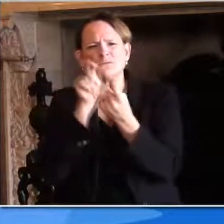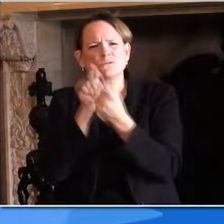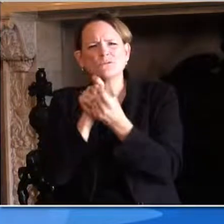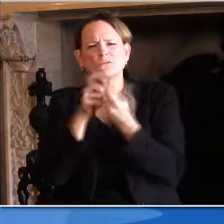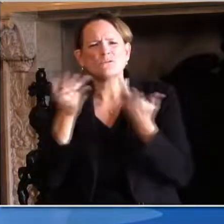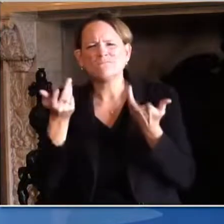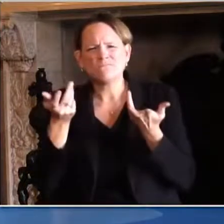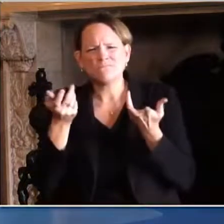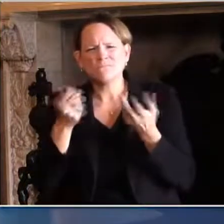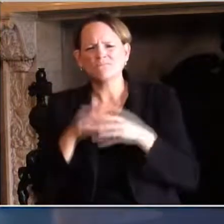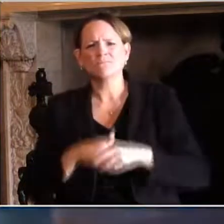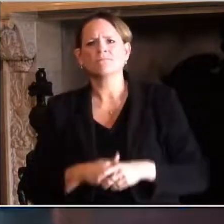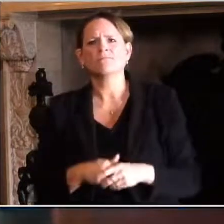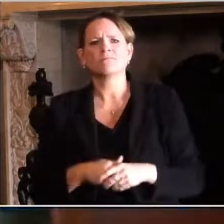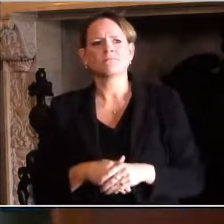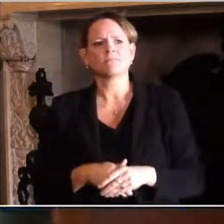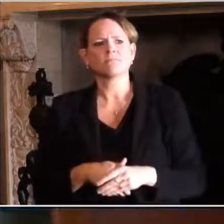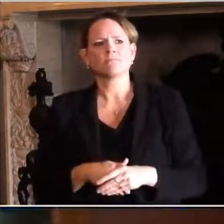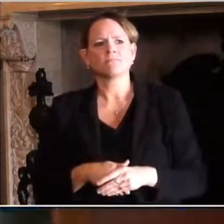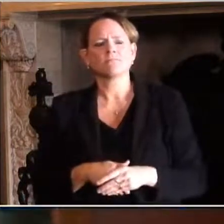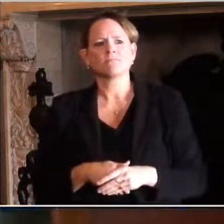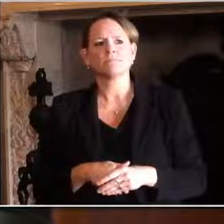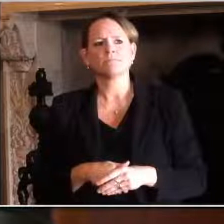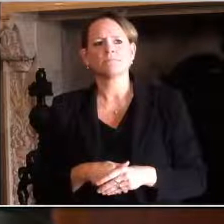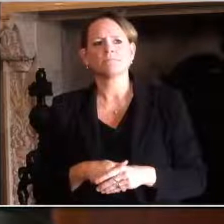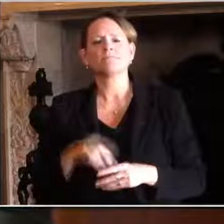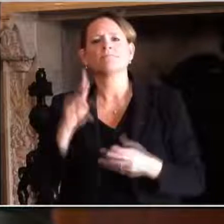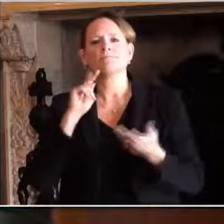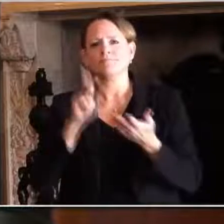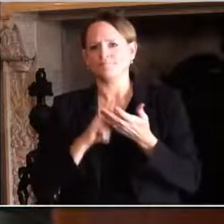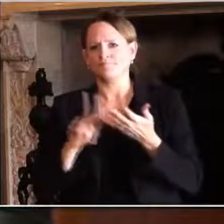Brian may also want to weigh in on this, but I would say, right,